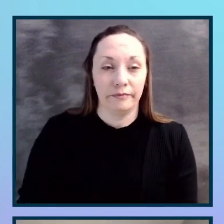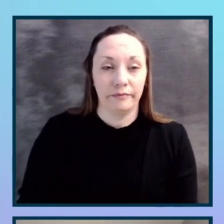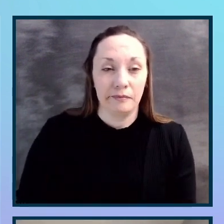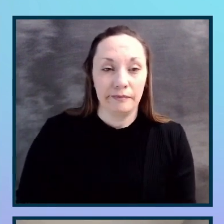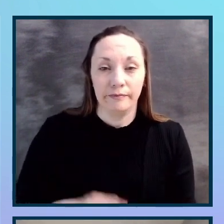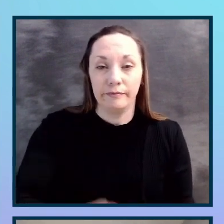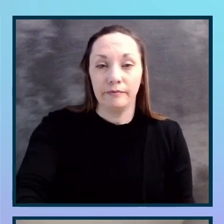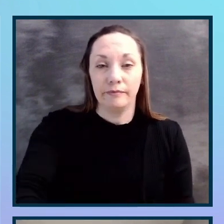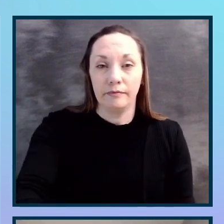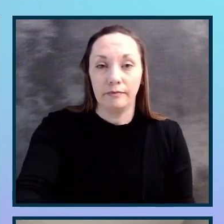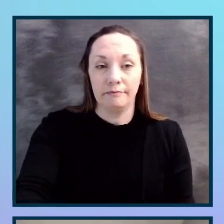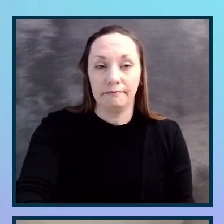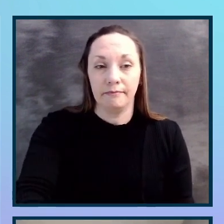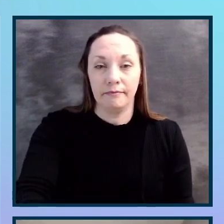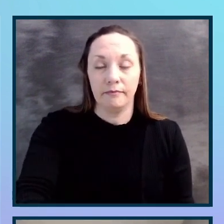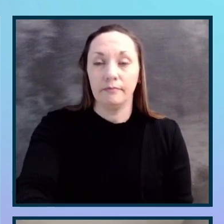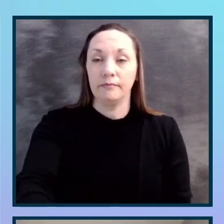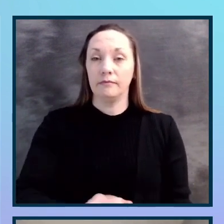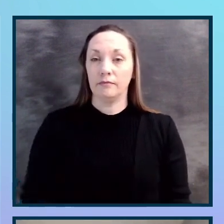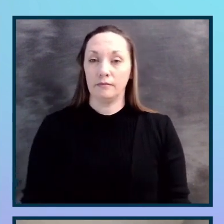Let me zoom in real quick.